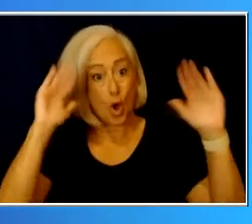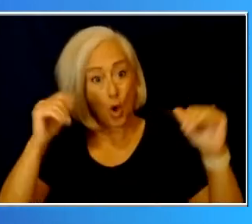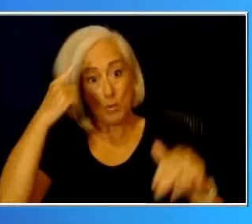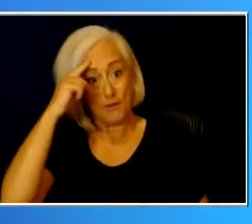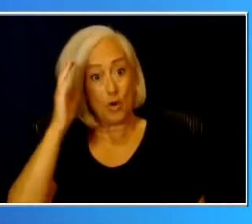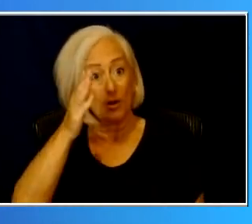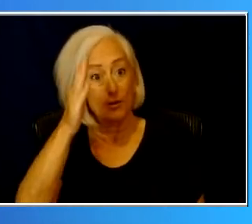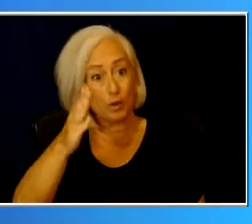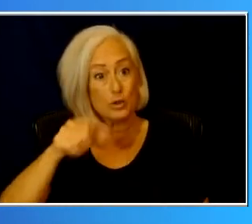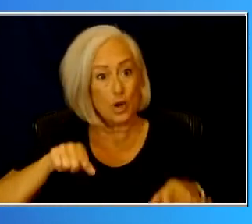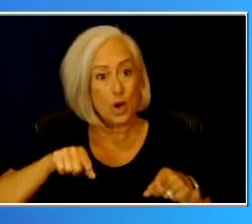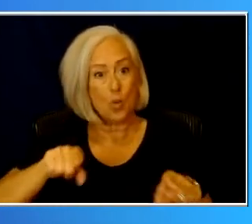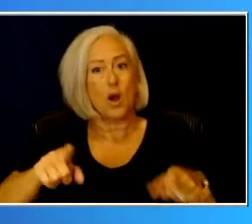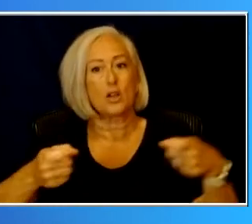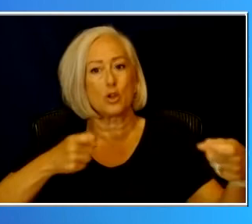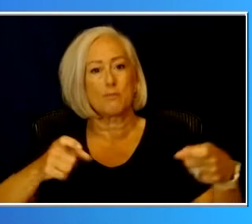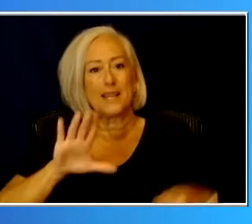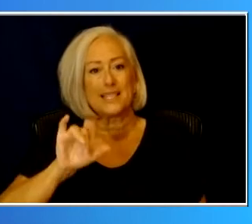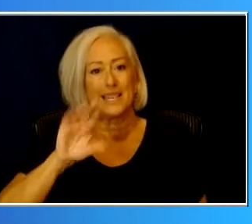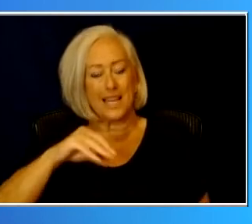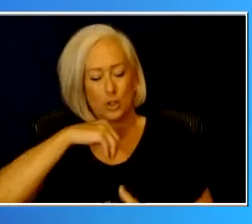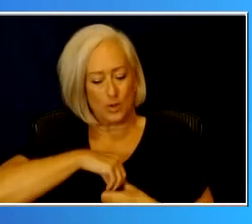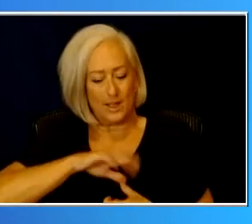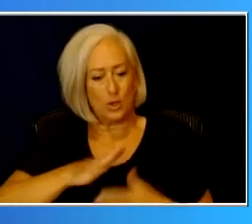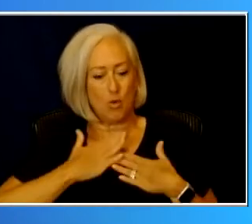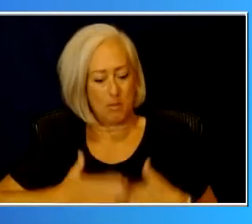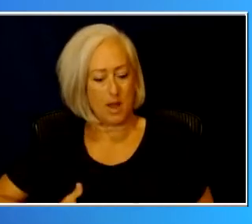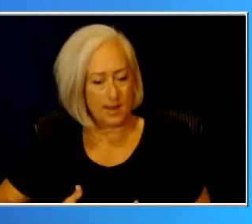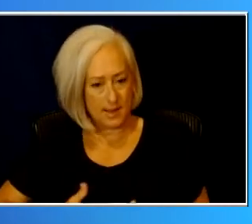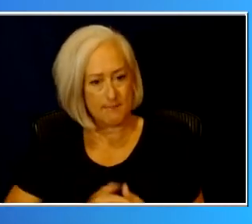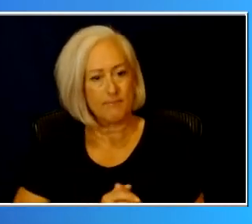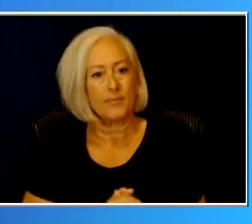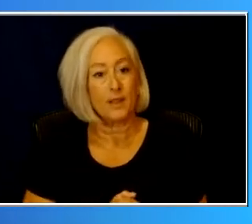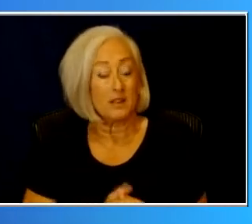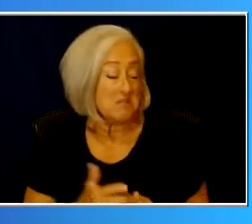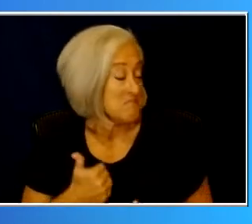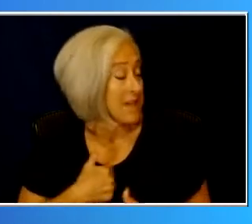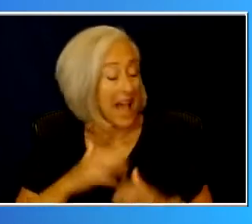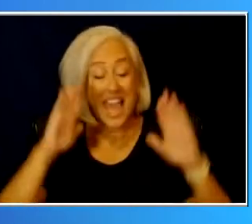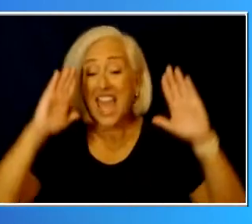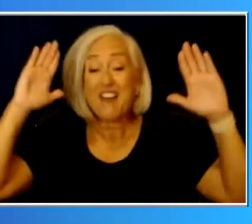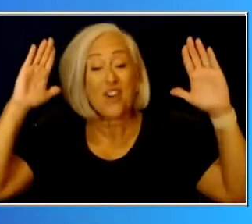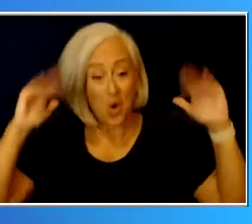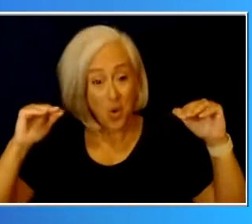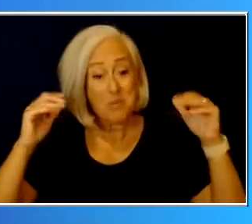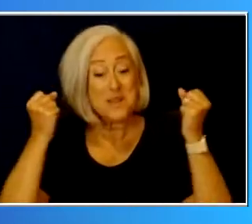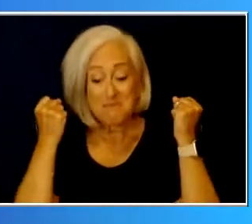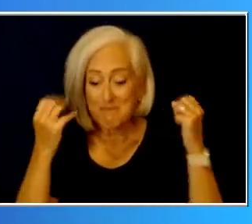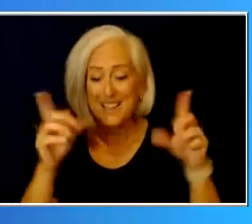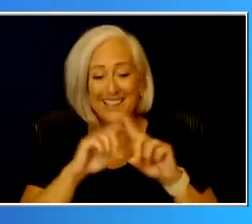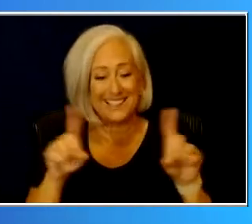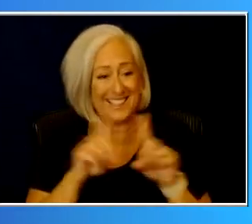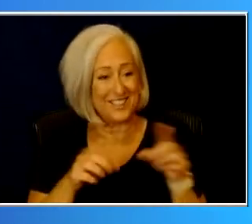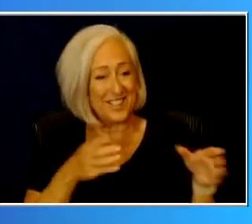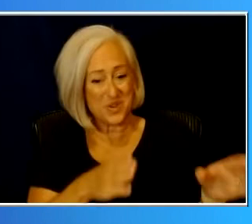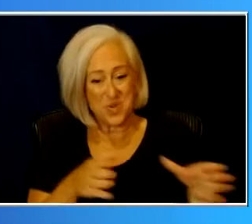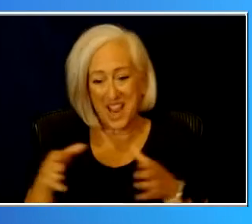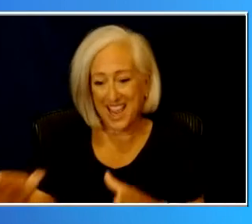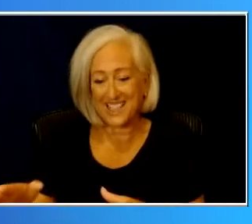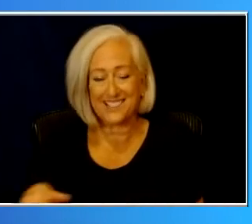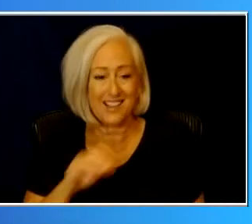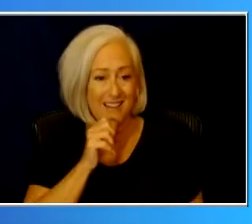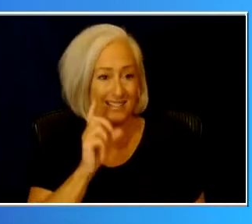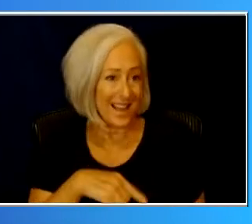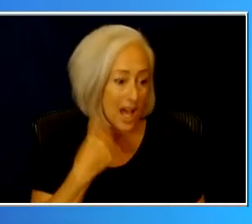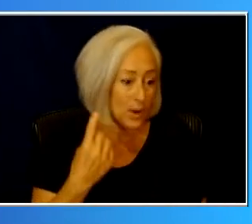in our bodies. And so I have hope in many different ways, not just in a hope